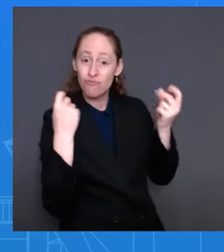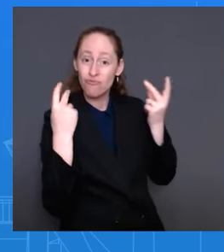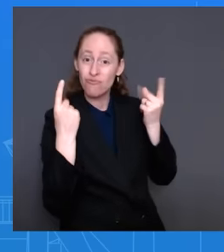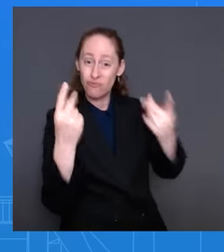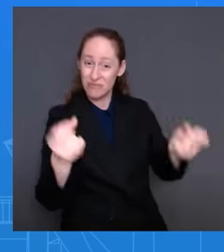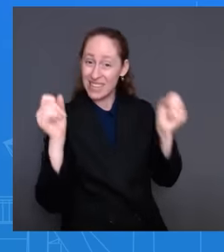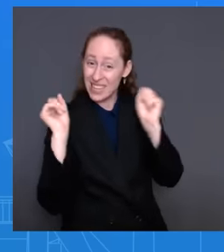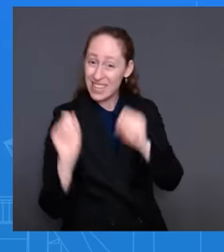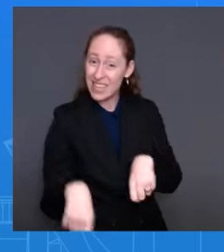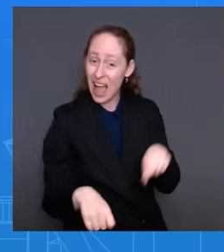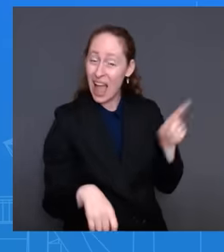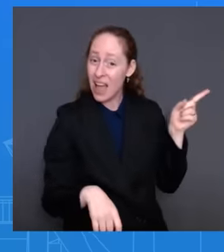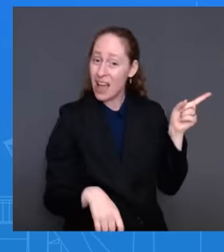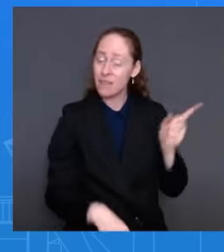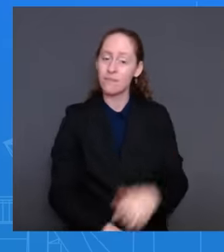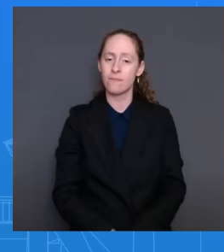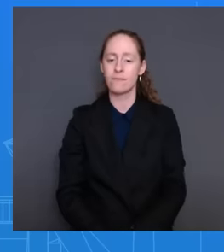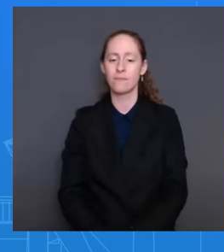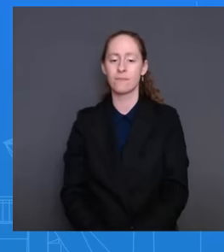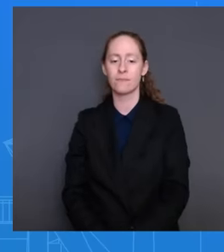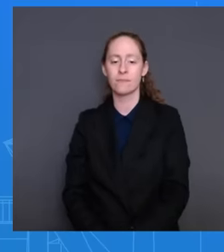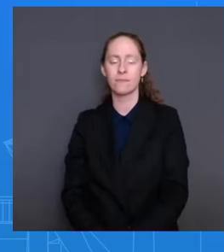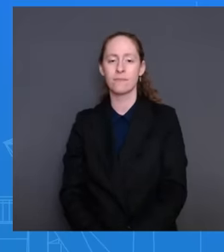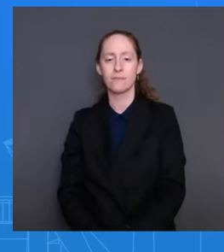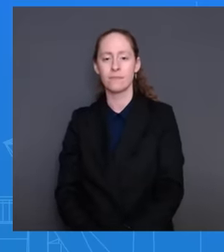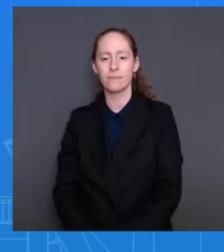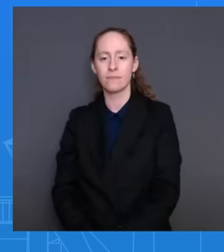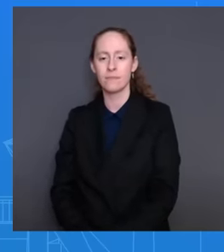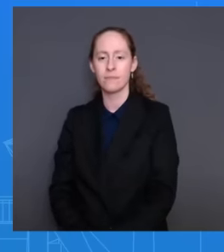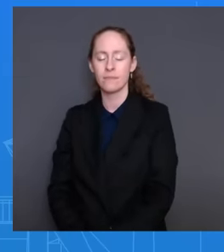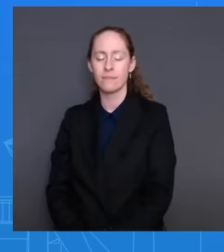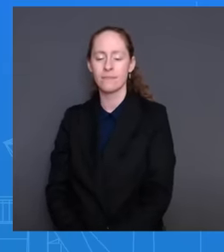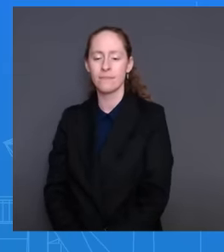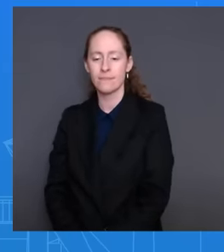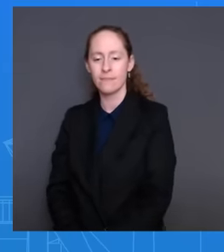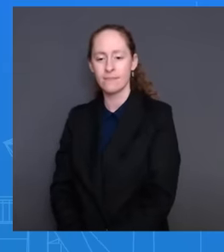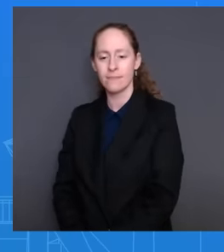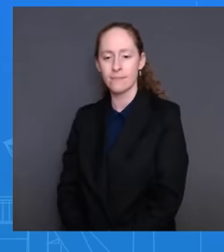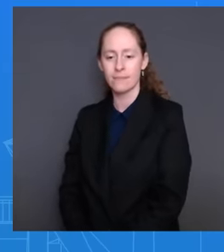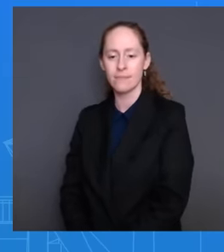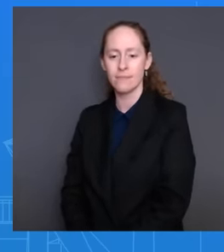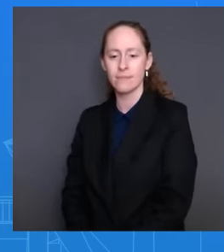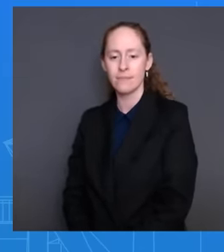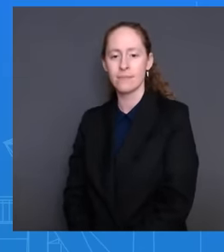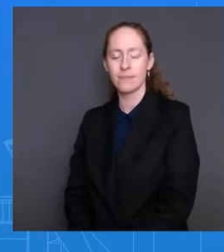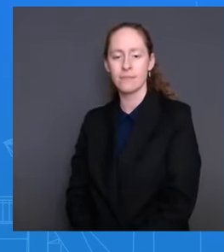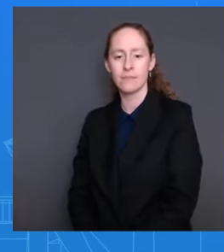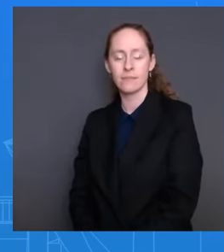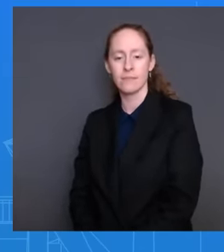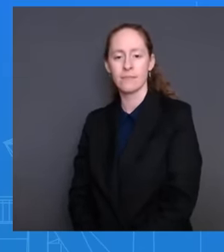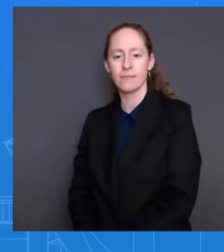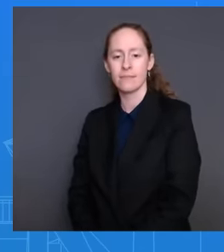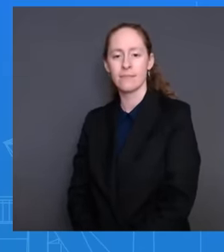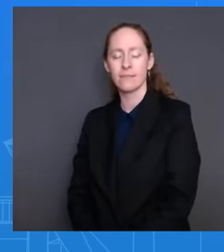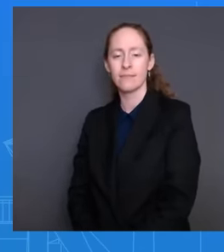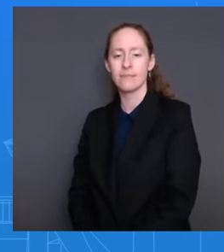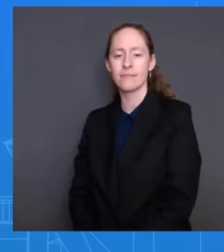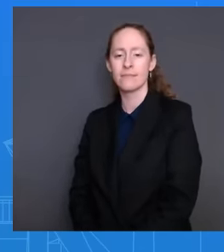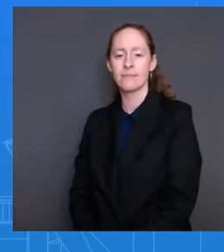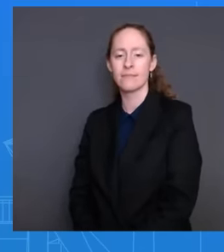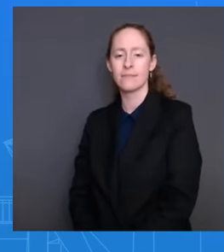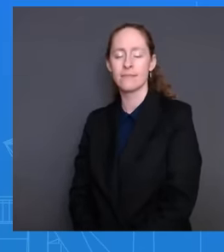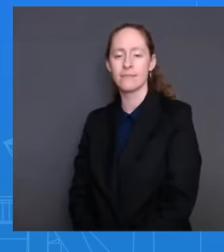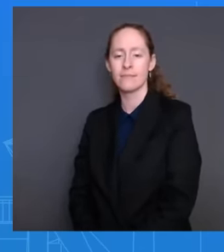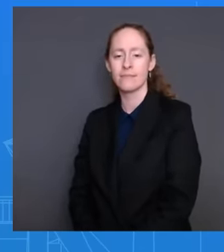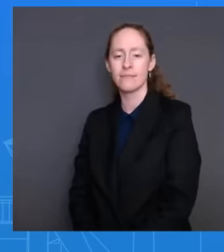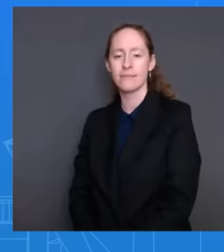About a year ago, you stood here at the podium along with other officials talking about inflation as transitory. Now a lot of the focus from the White House